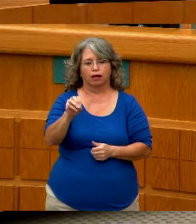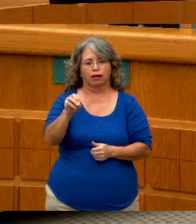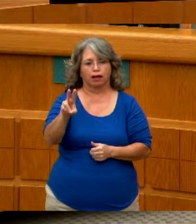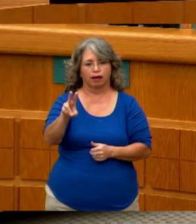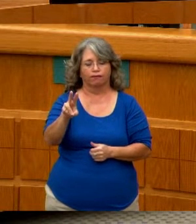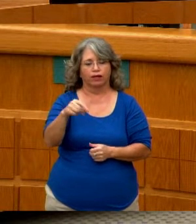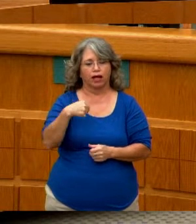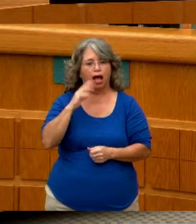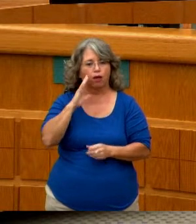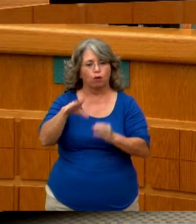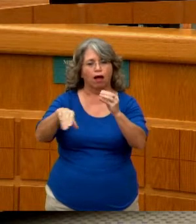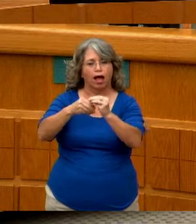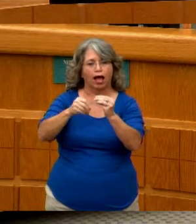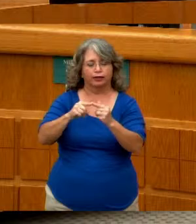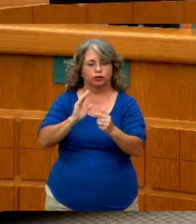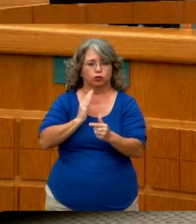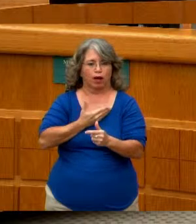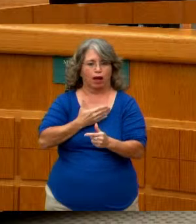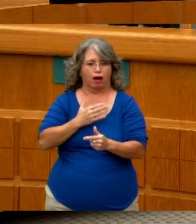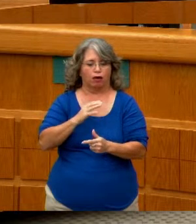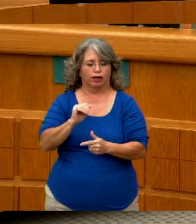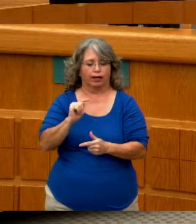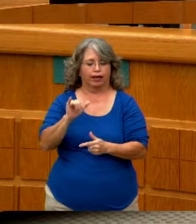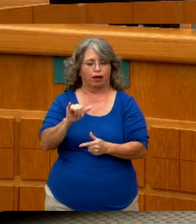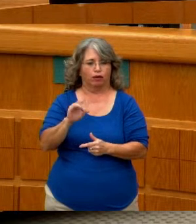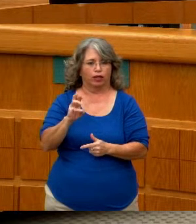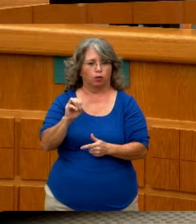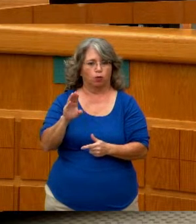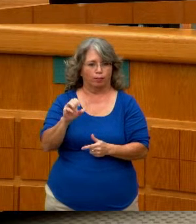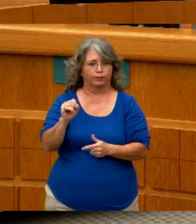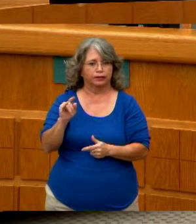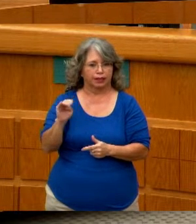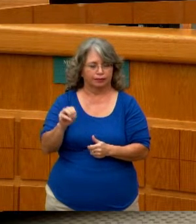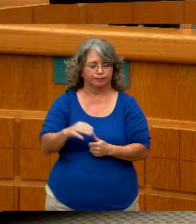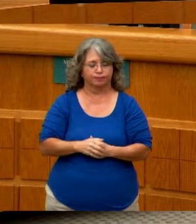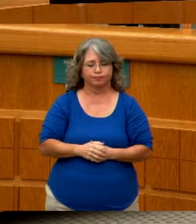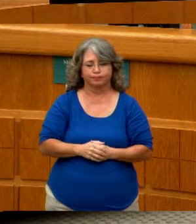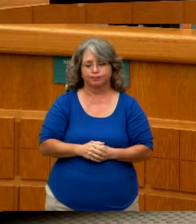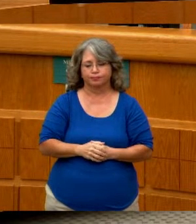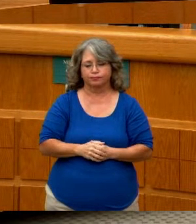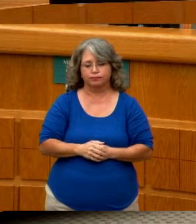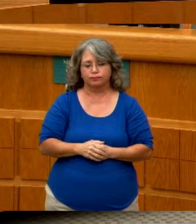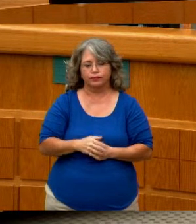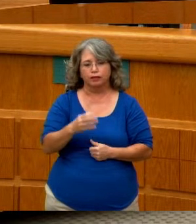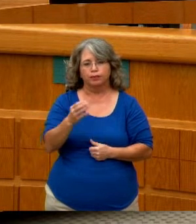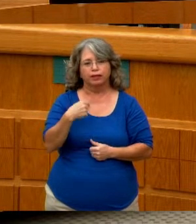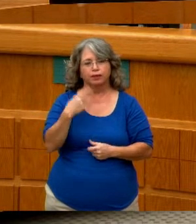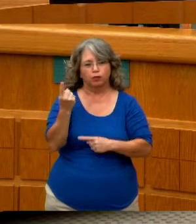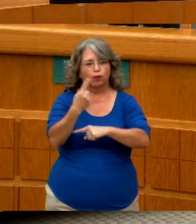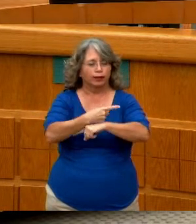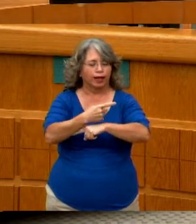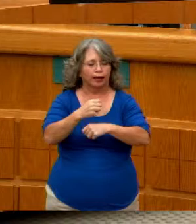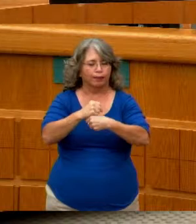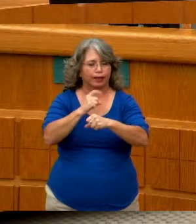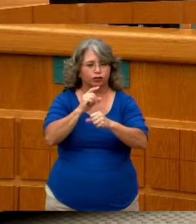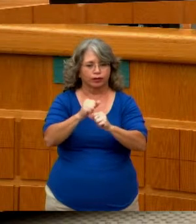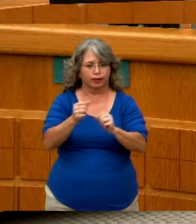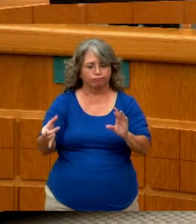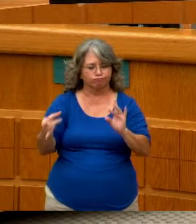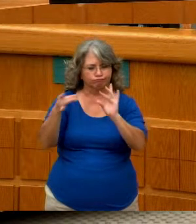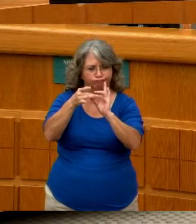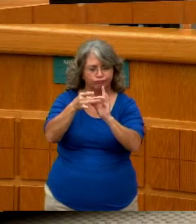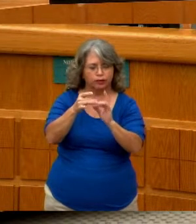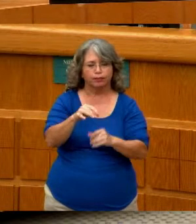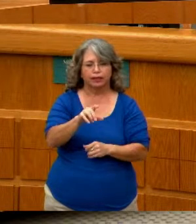txcourts.gov, and I'll make sure this is on our website so that we can, just give us a day to make certain